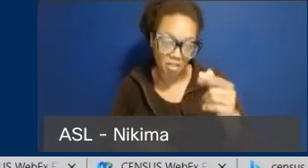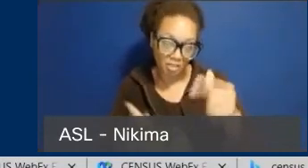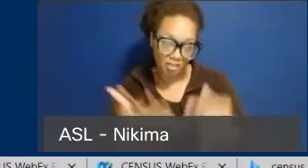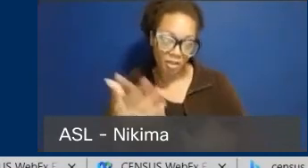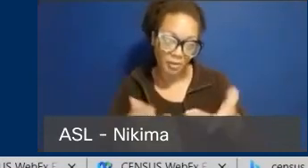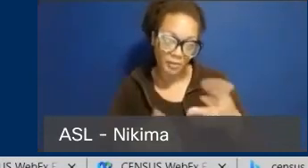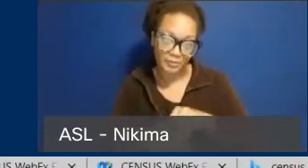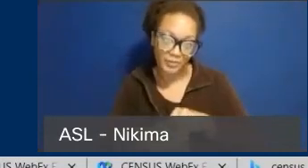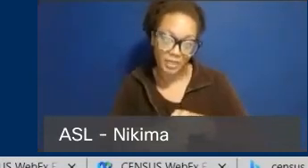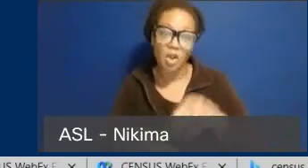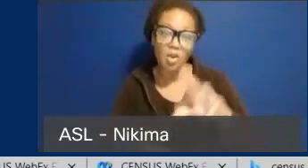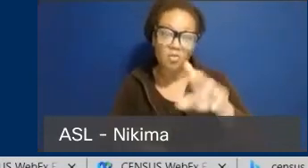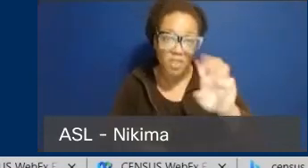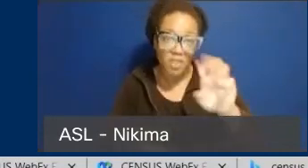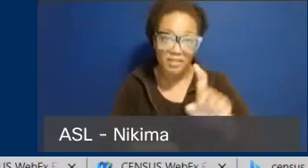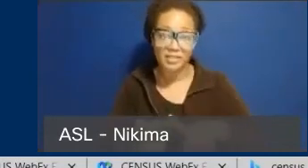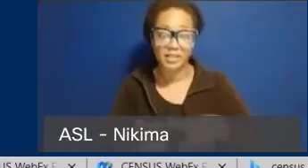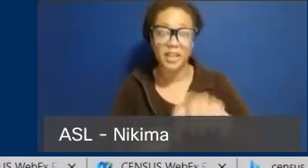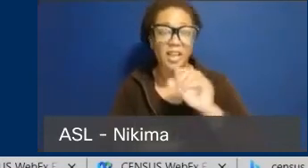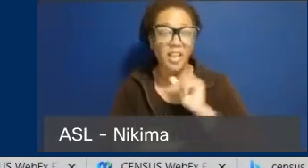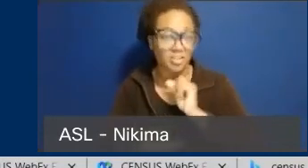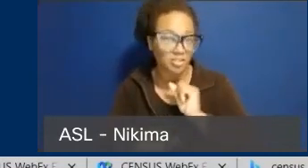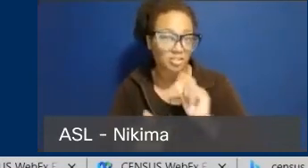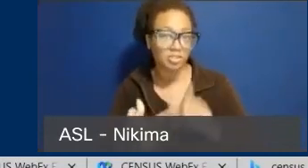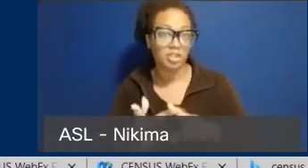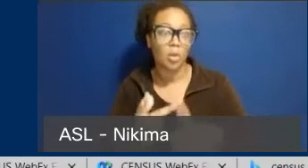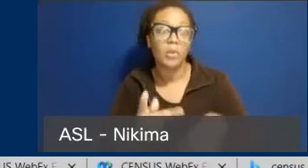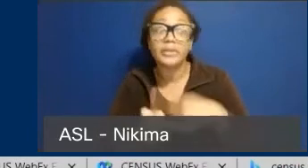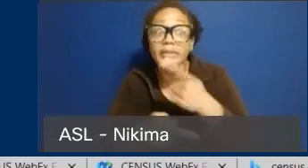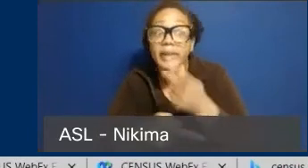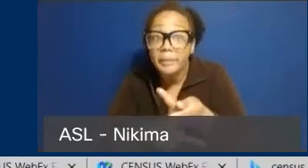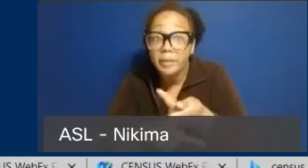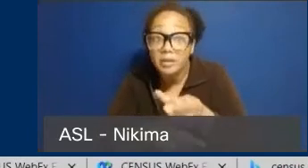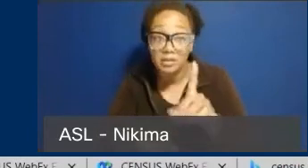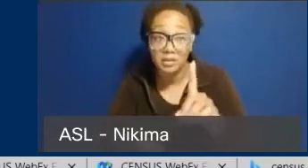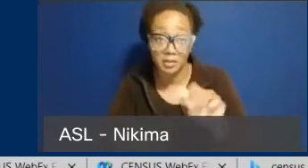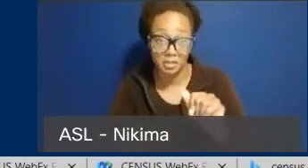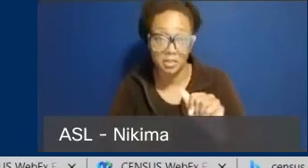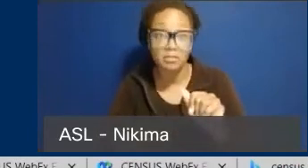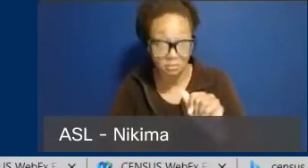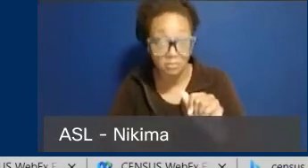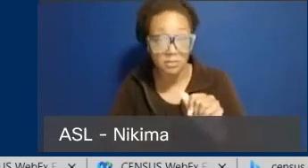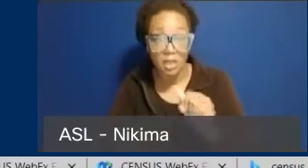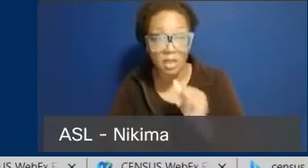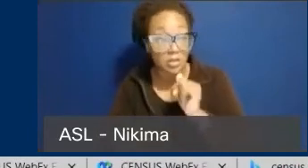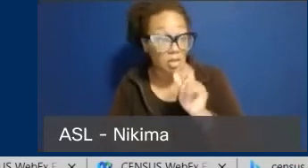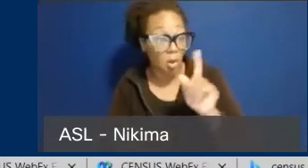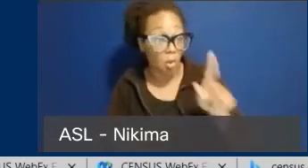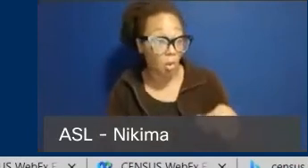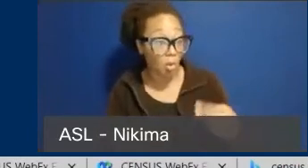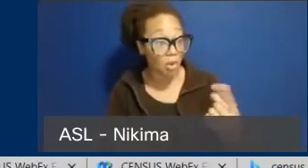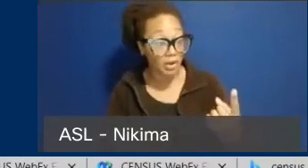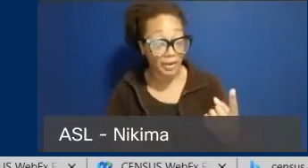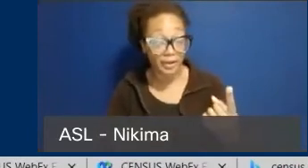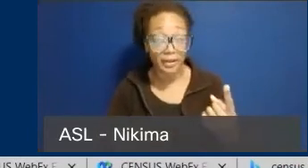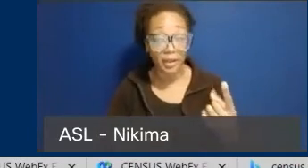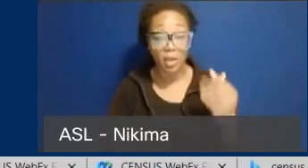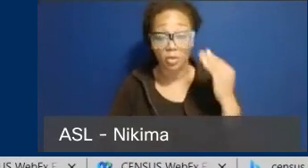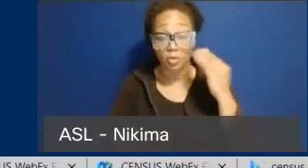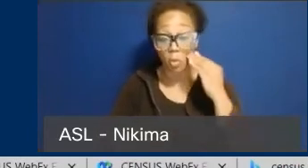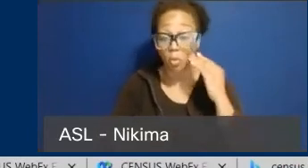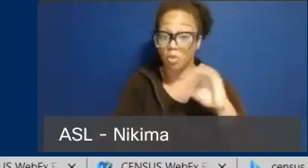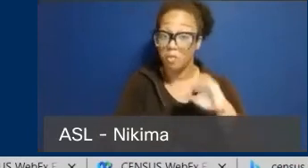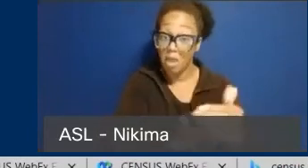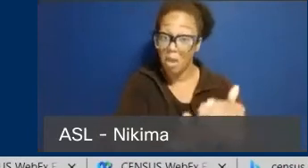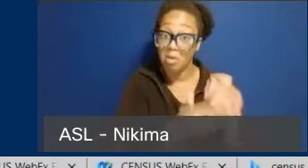some age, some the type of disability, right? So not only do you know the number of people